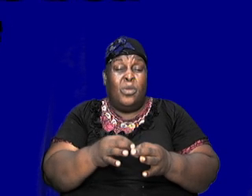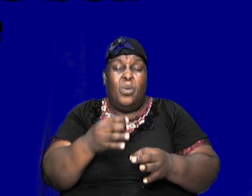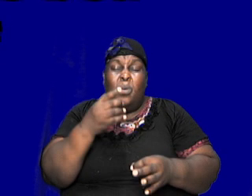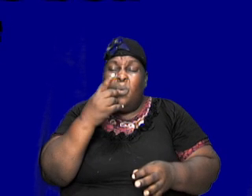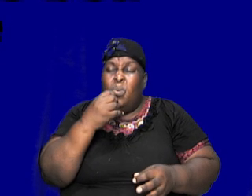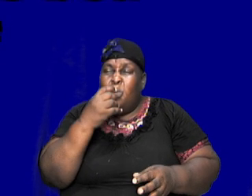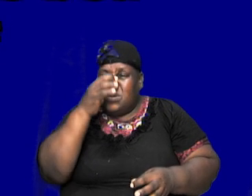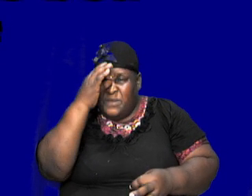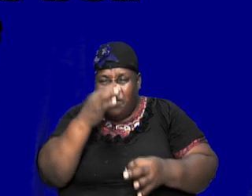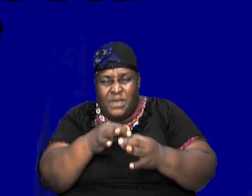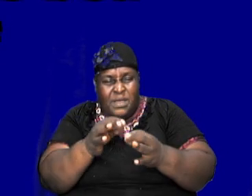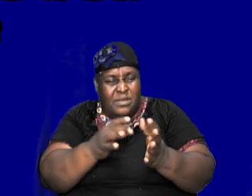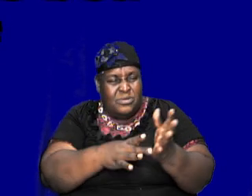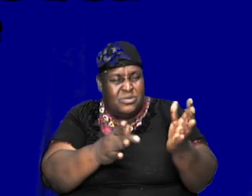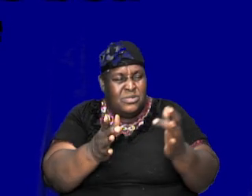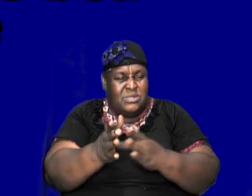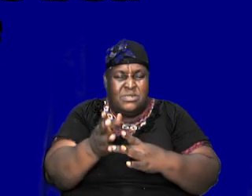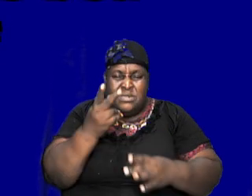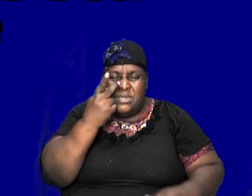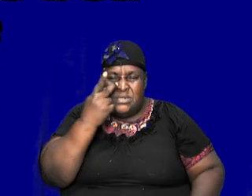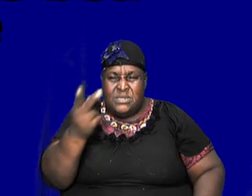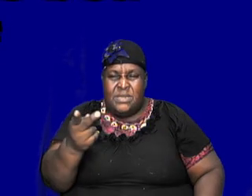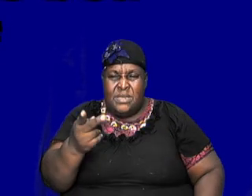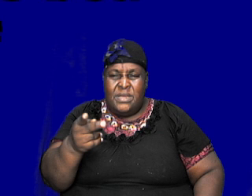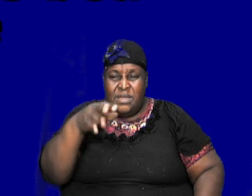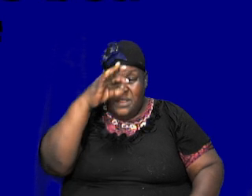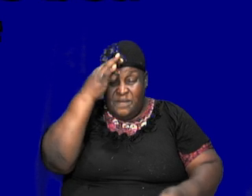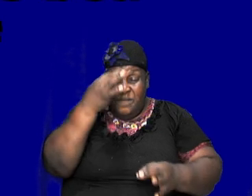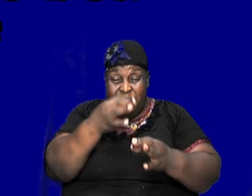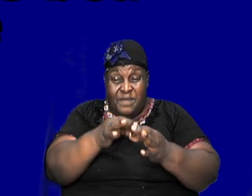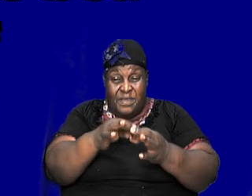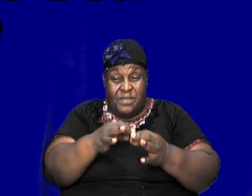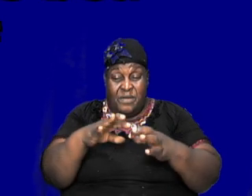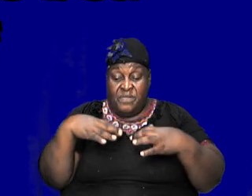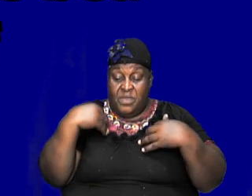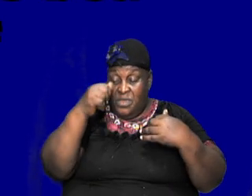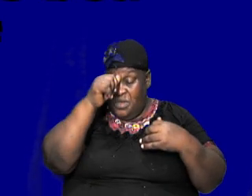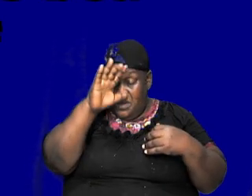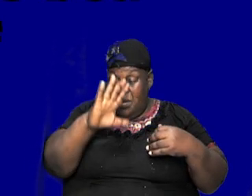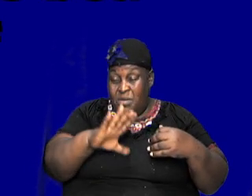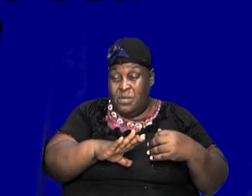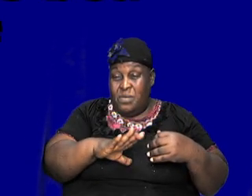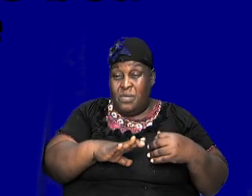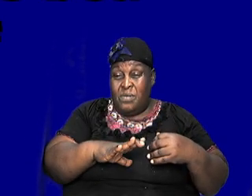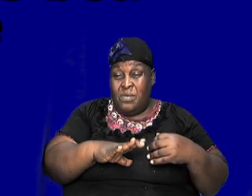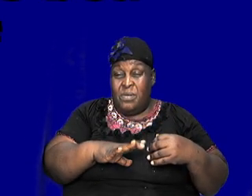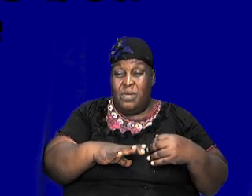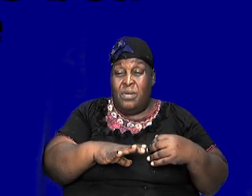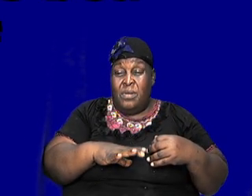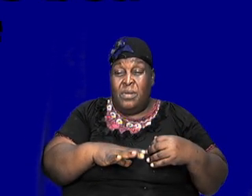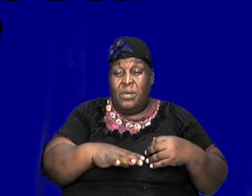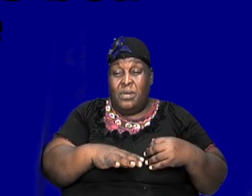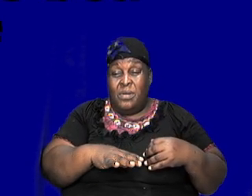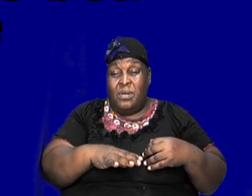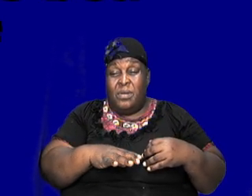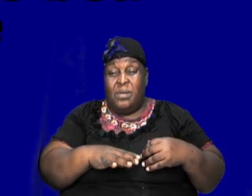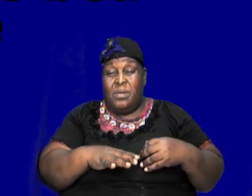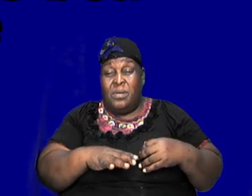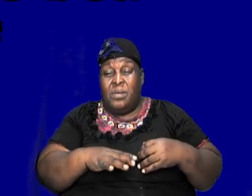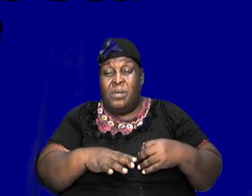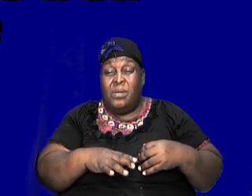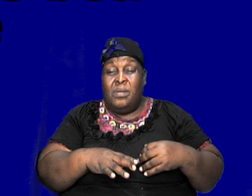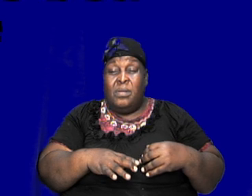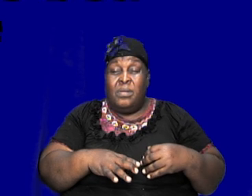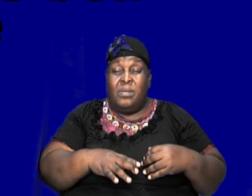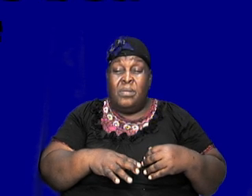Whose faith did Jesus see? The faith of the young men that was carrying in him. You know, but I don't